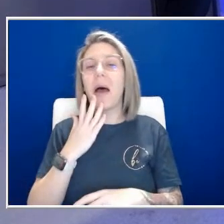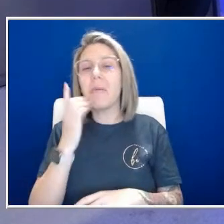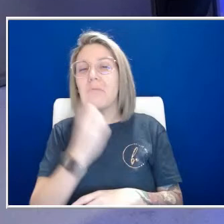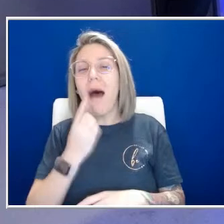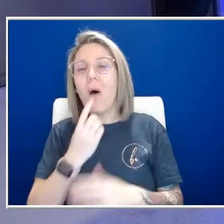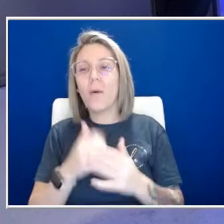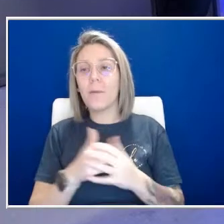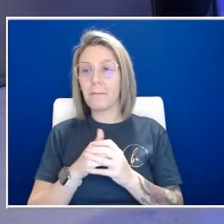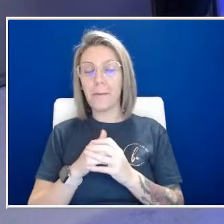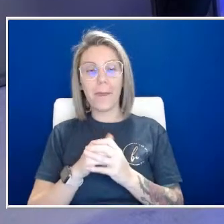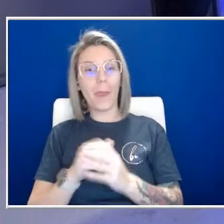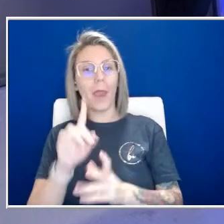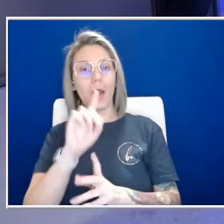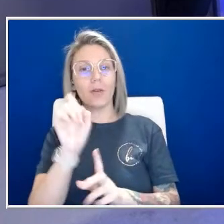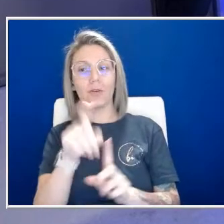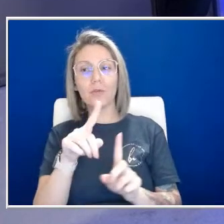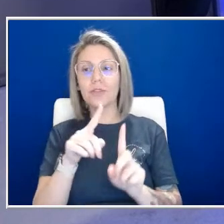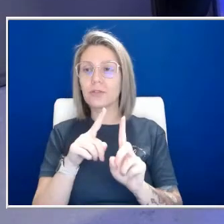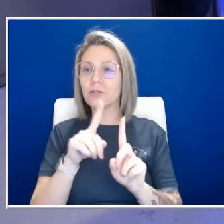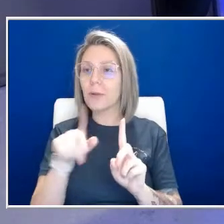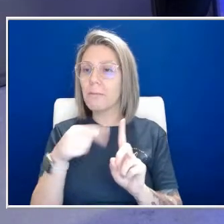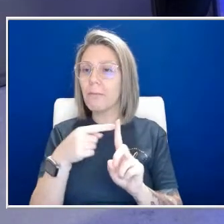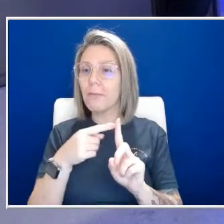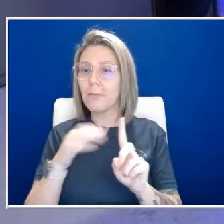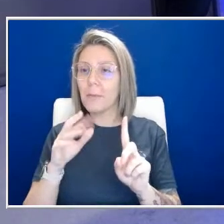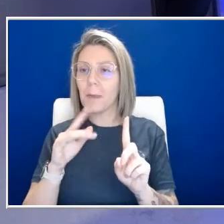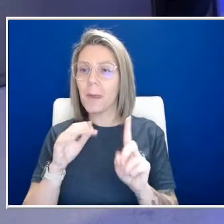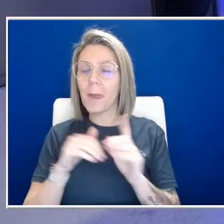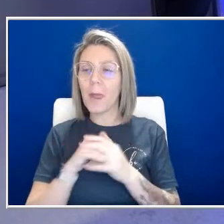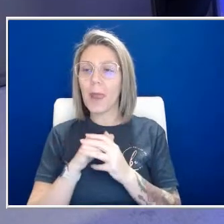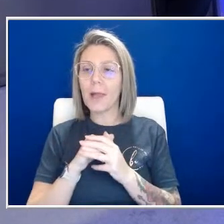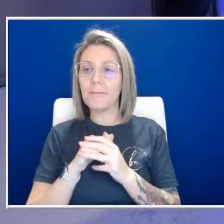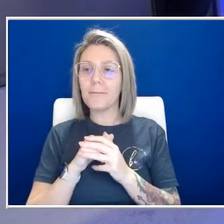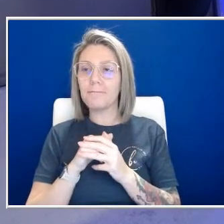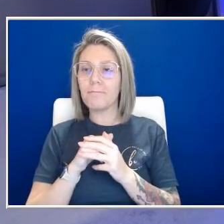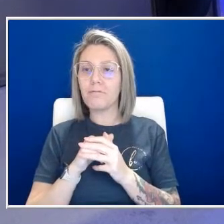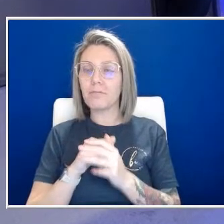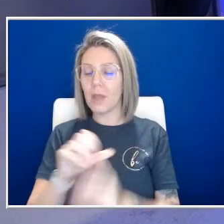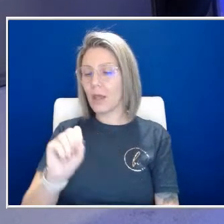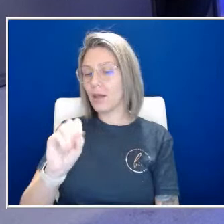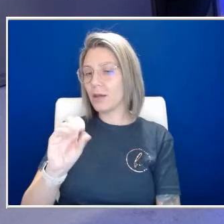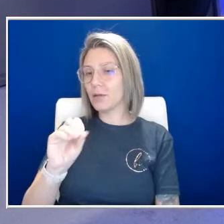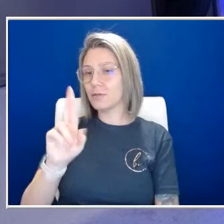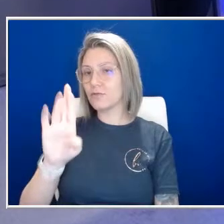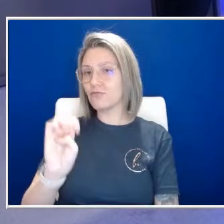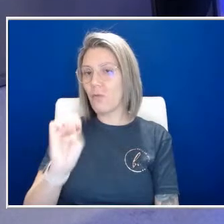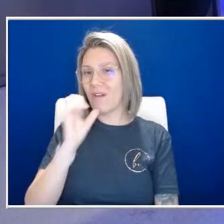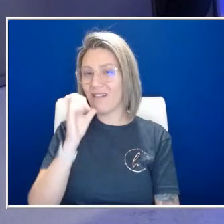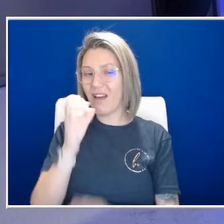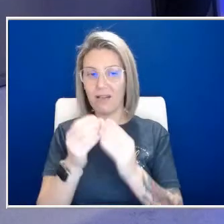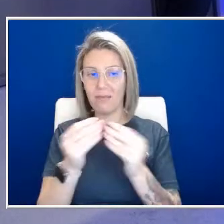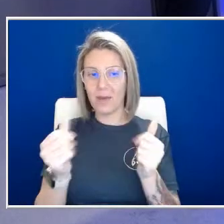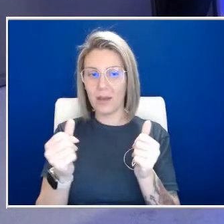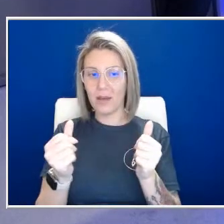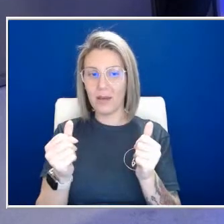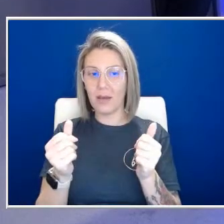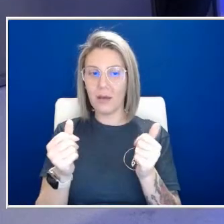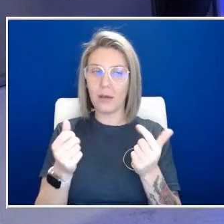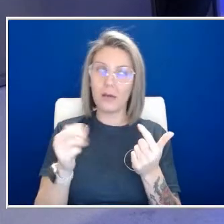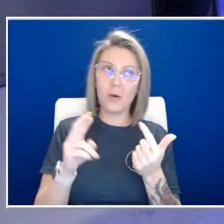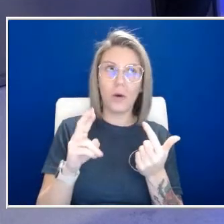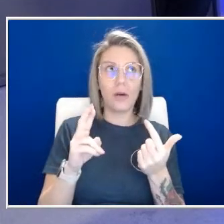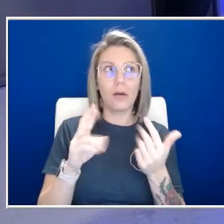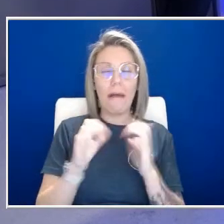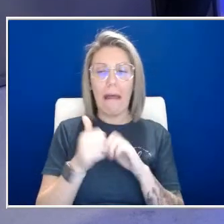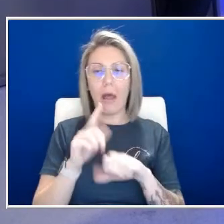Question about, is a sore that doesn't heal, and maybe for how long, is that a good clue to get